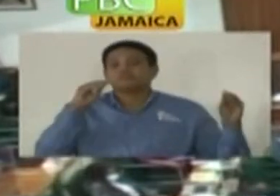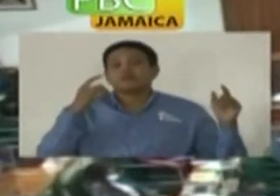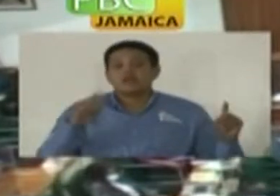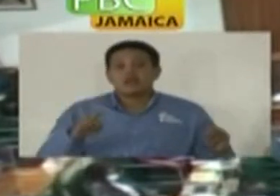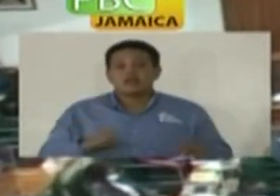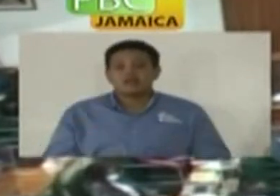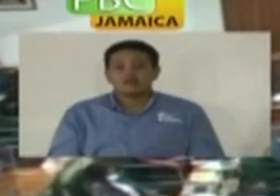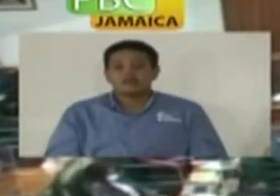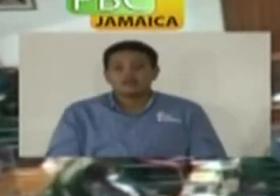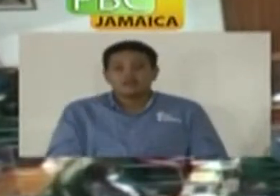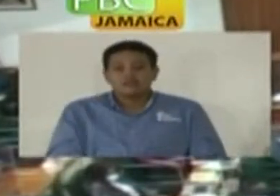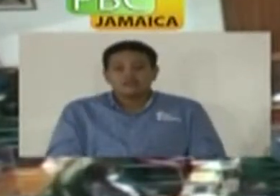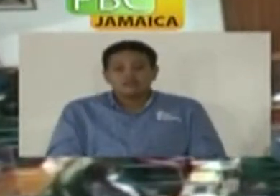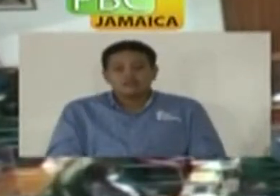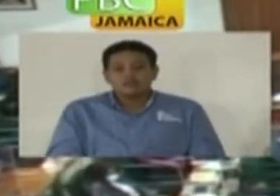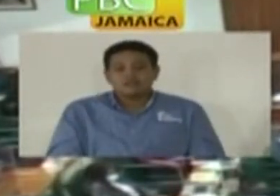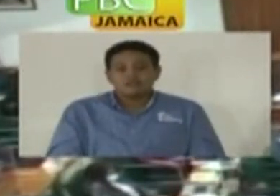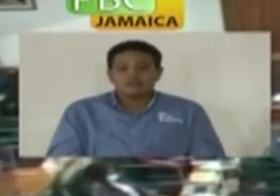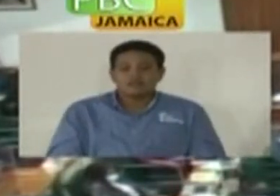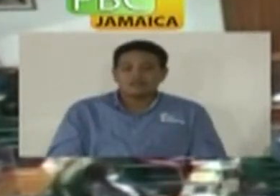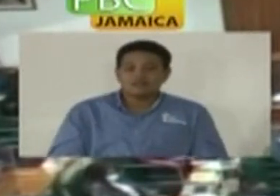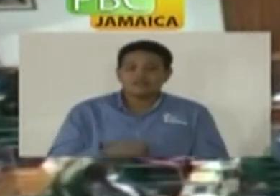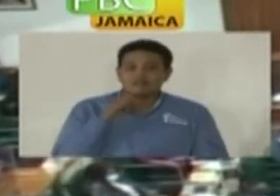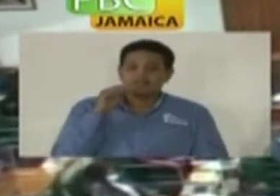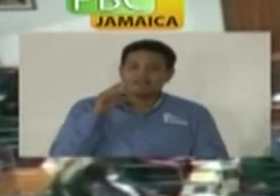Thank you, Mr.